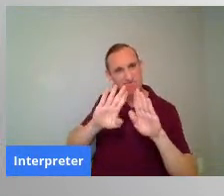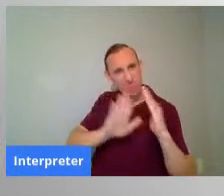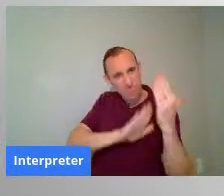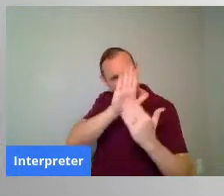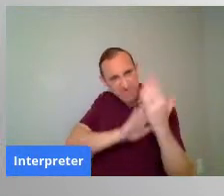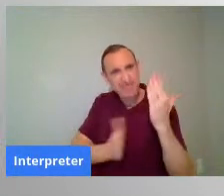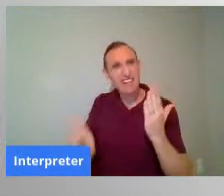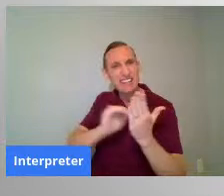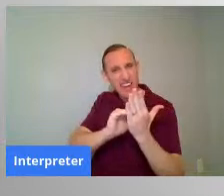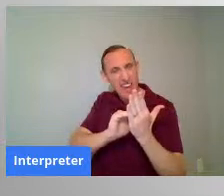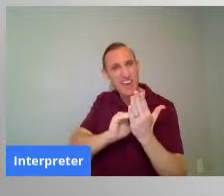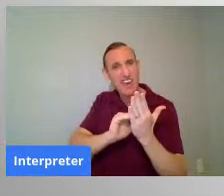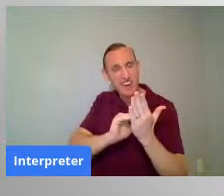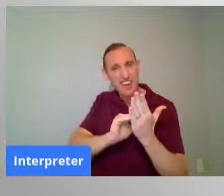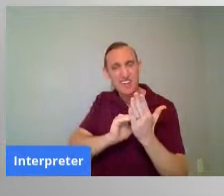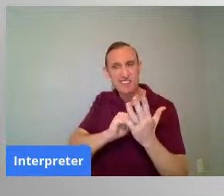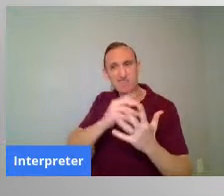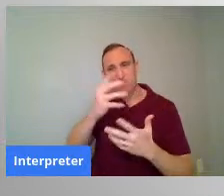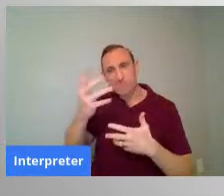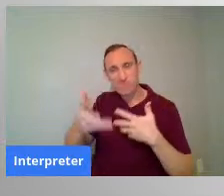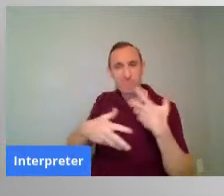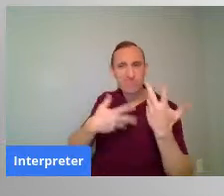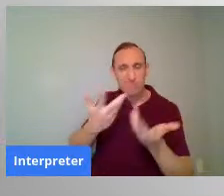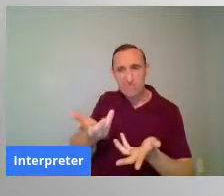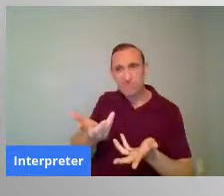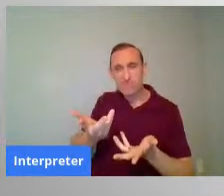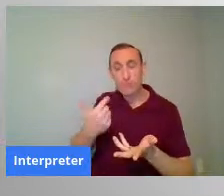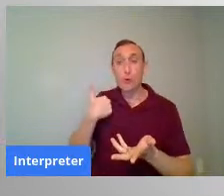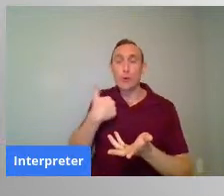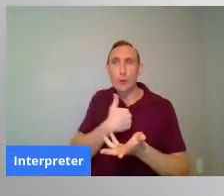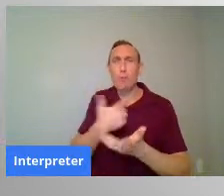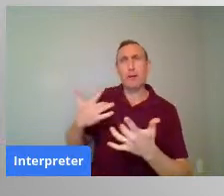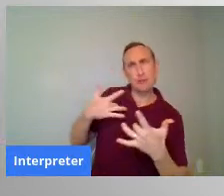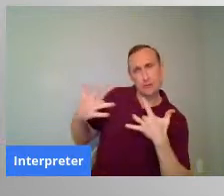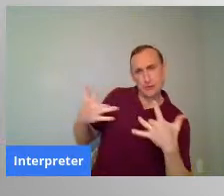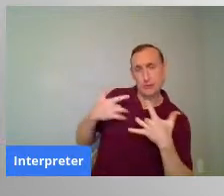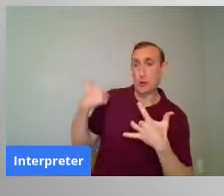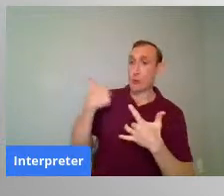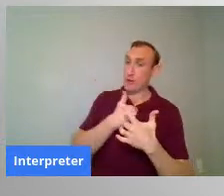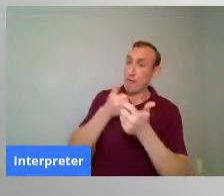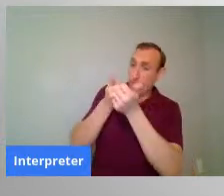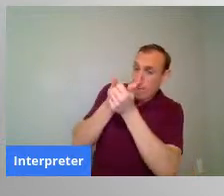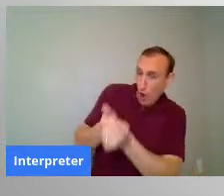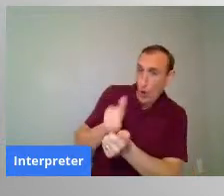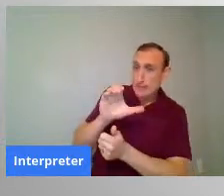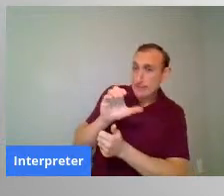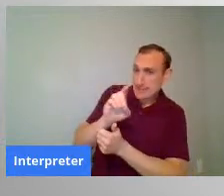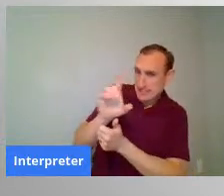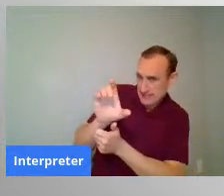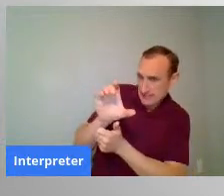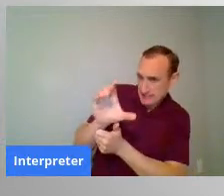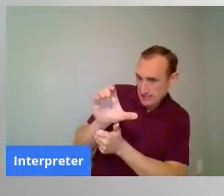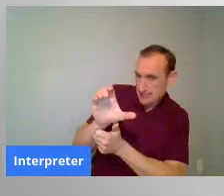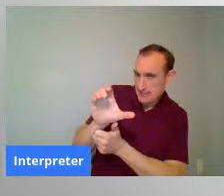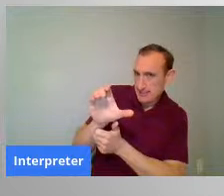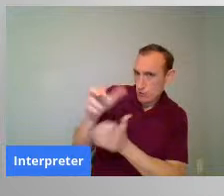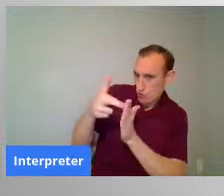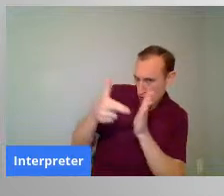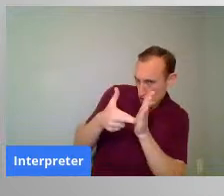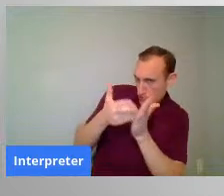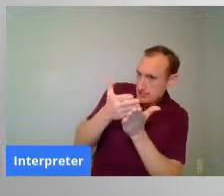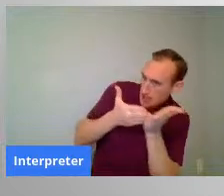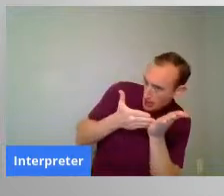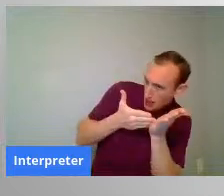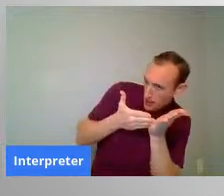I guess my concern here is that we're following CDC guidelines in some regards and then not following CDC